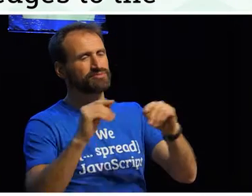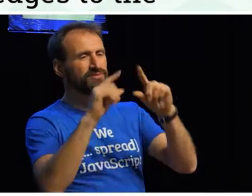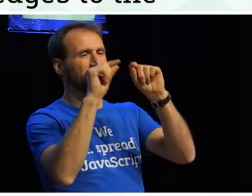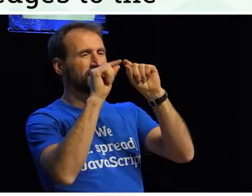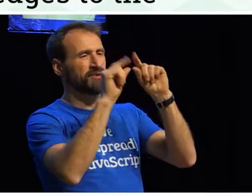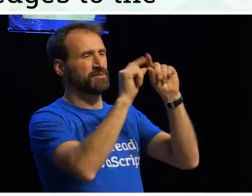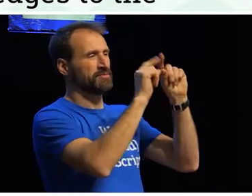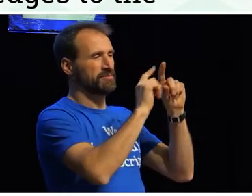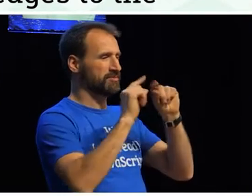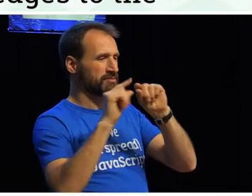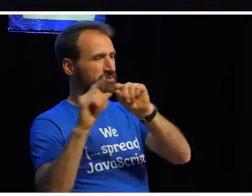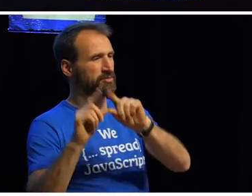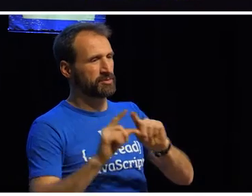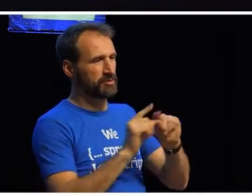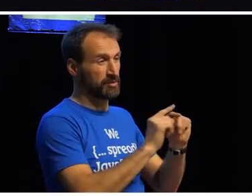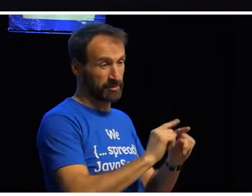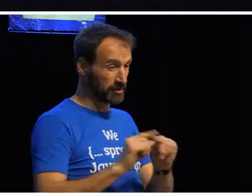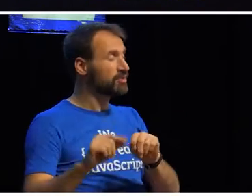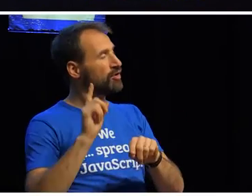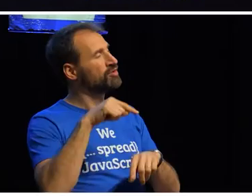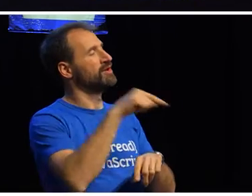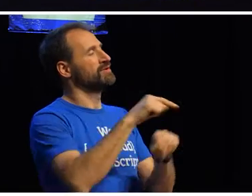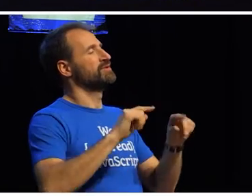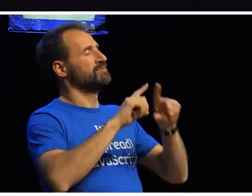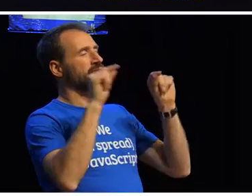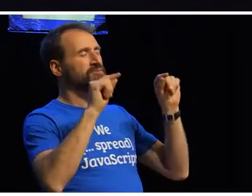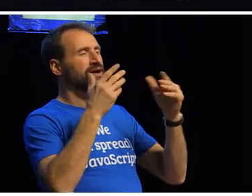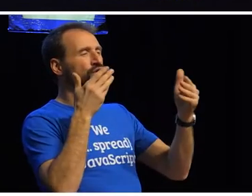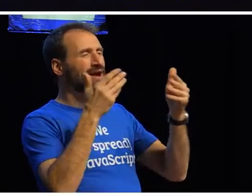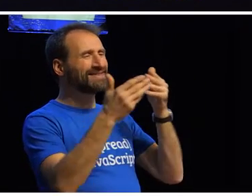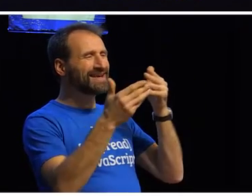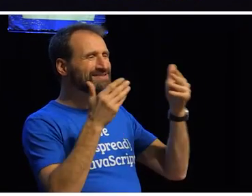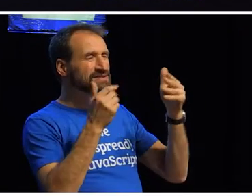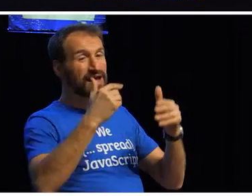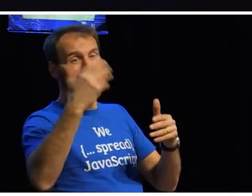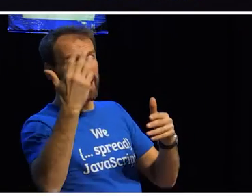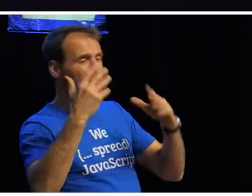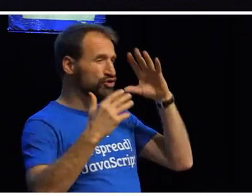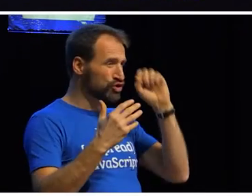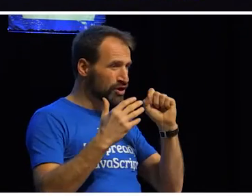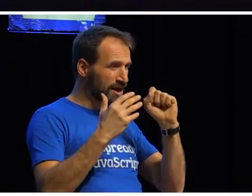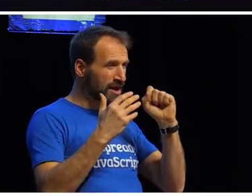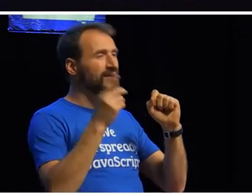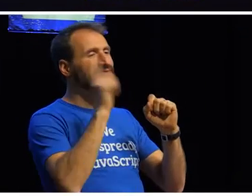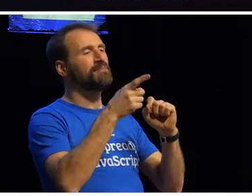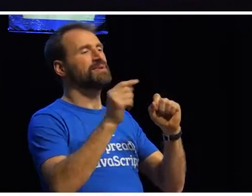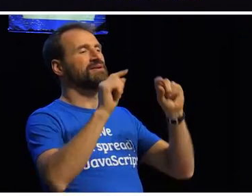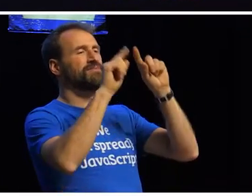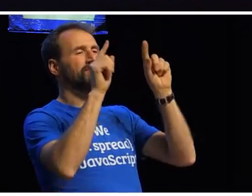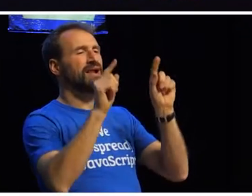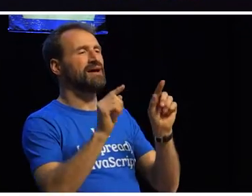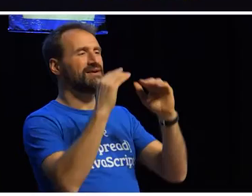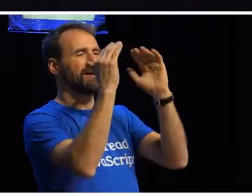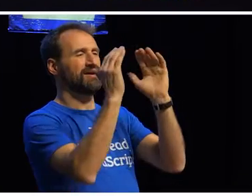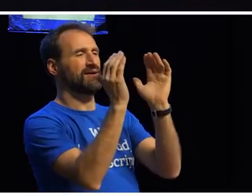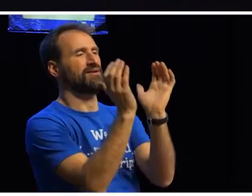and taking a set of gradient to dark to light and try to find some edges of the image, or cat in this